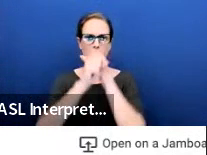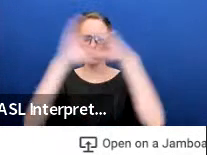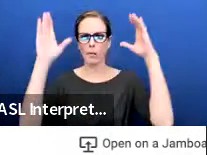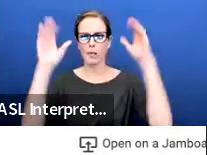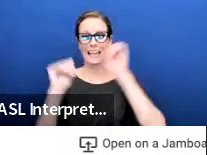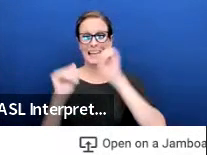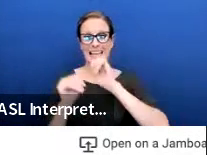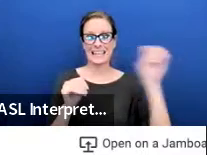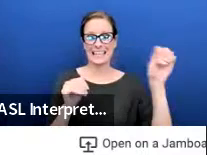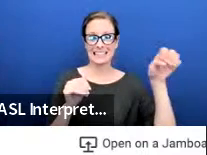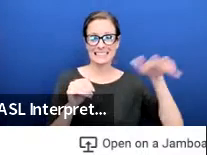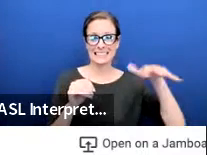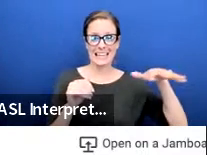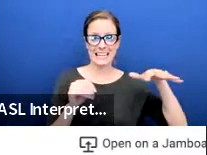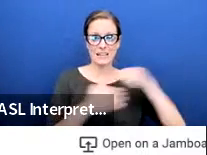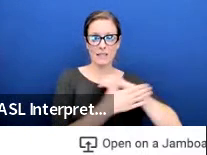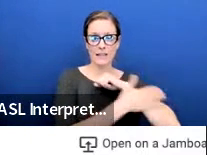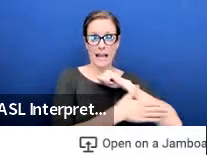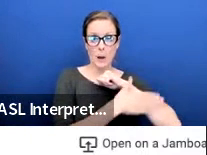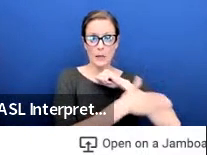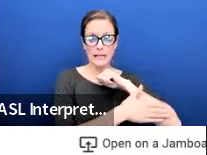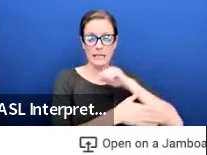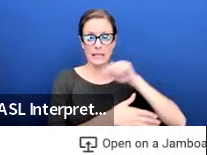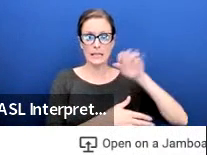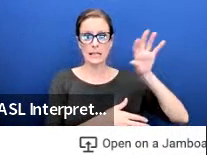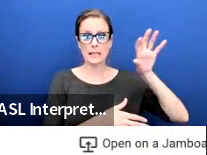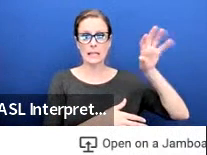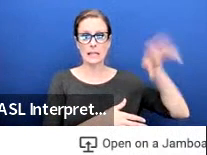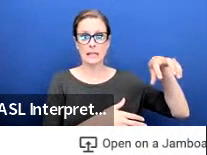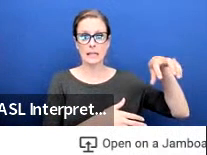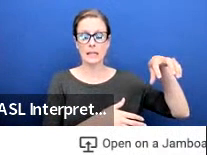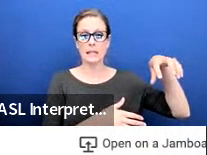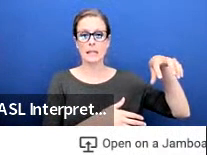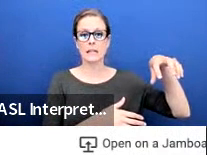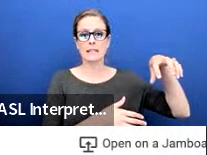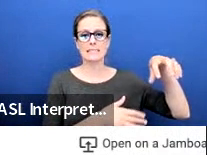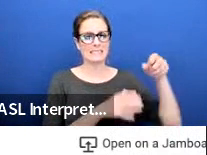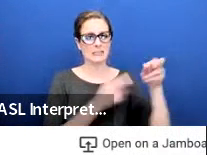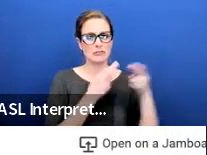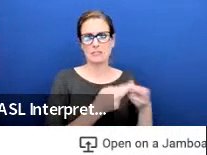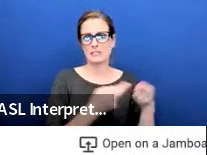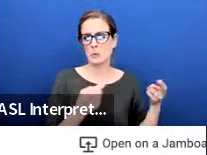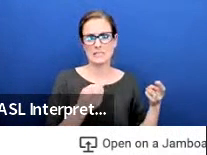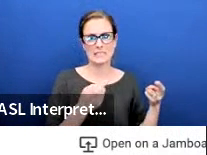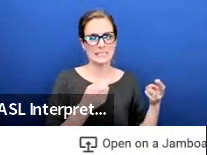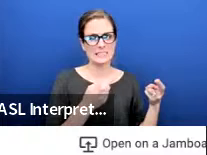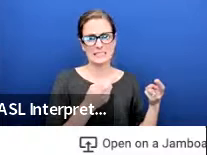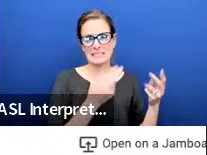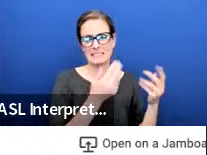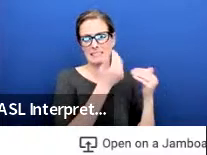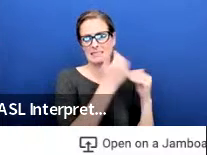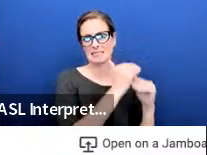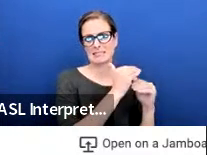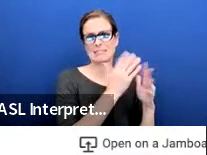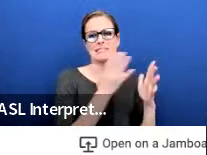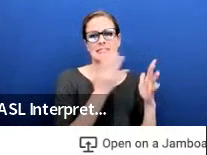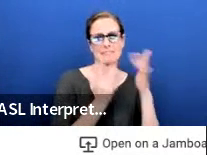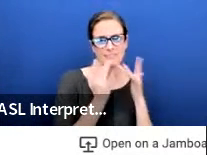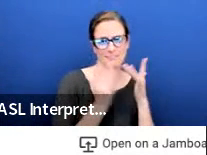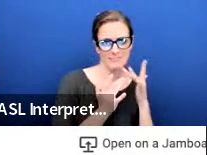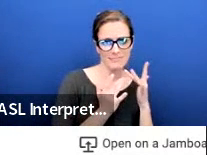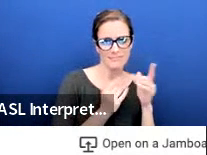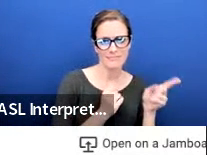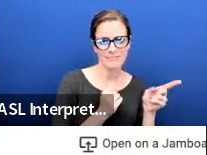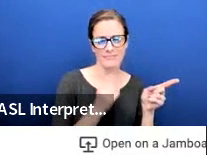end of the county, right? And where there might be a lack of available resources, right? And so, and I think